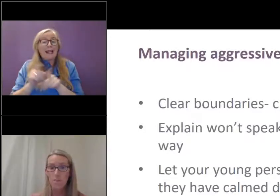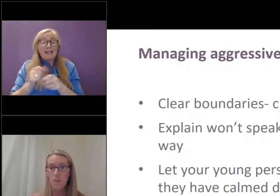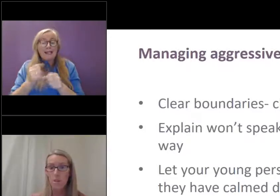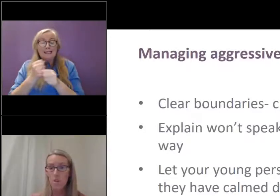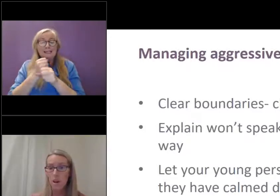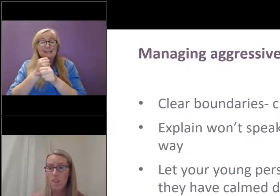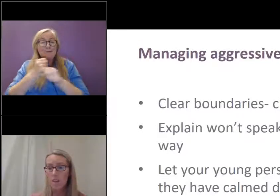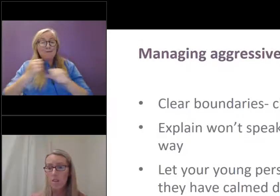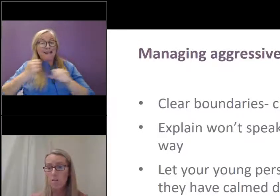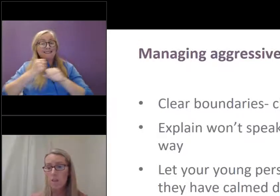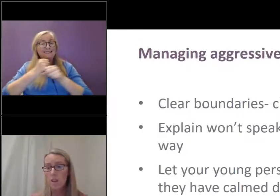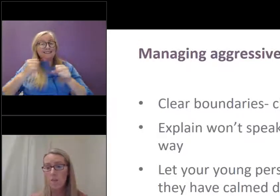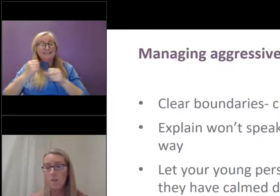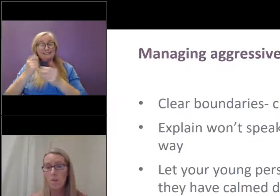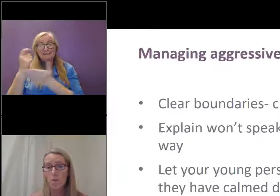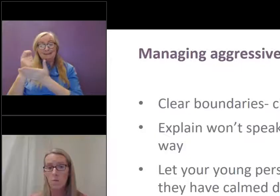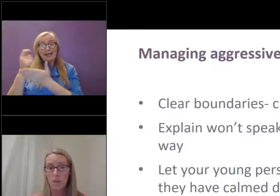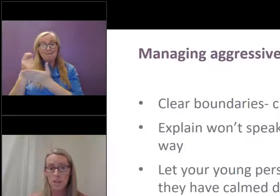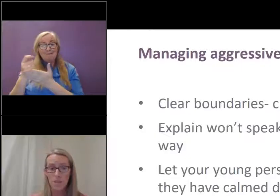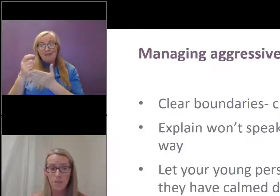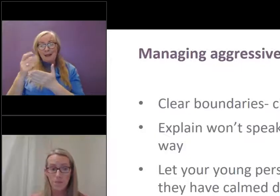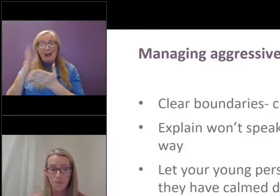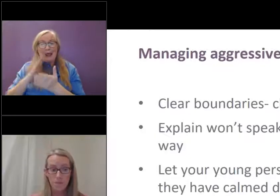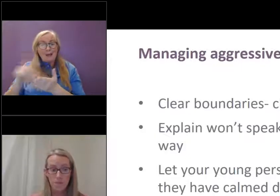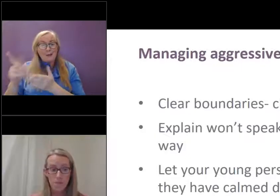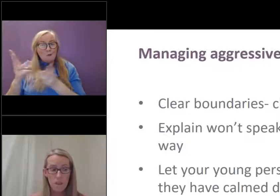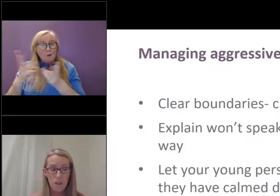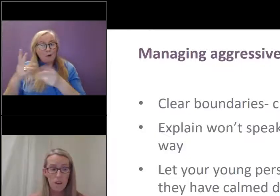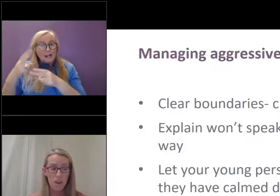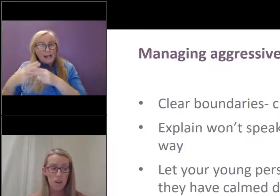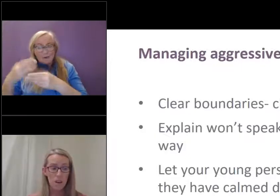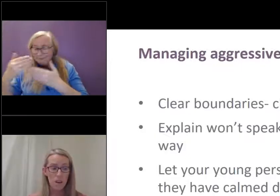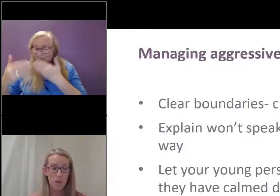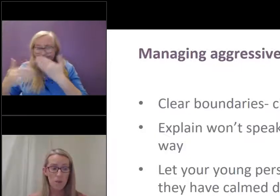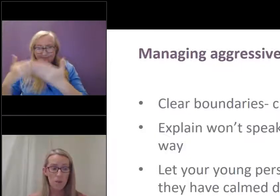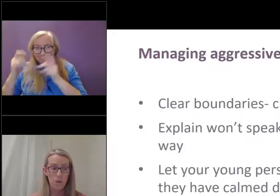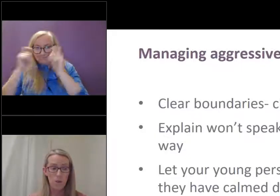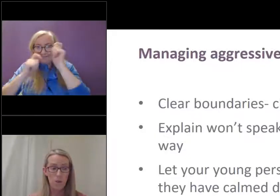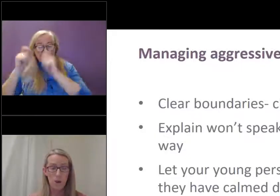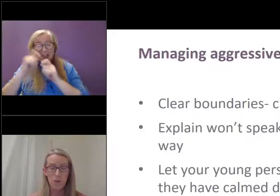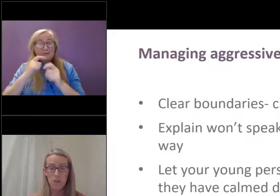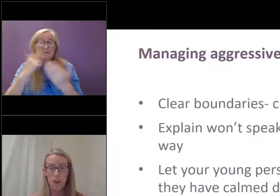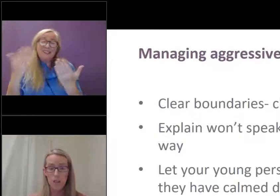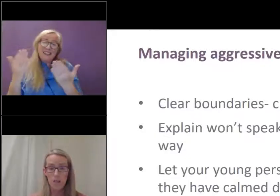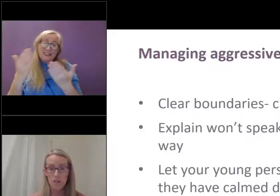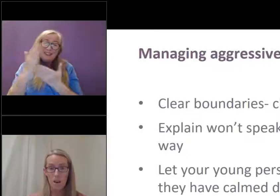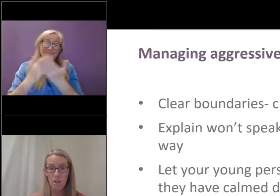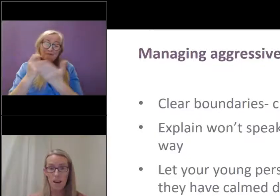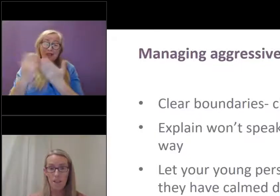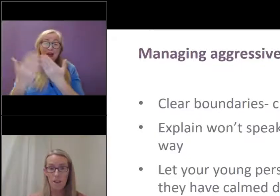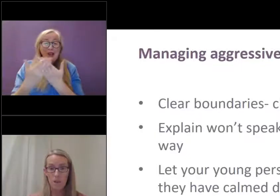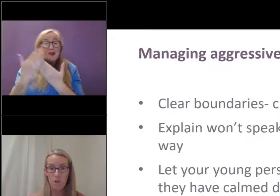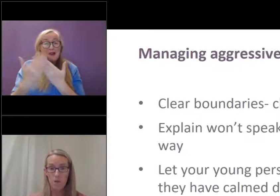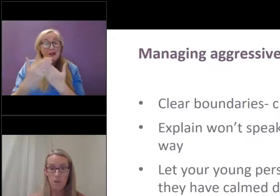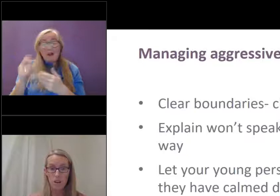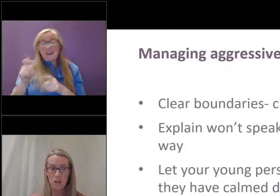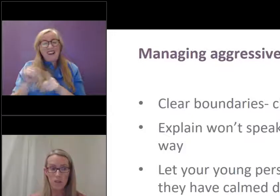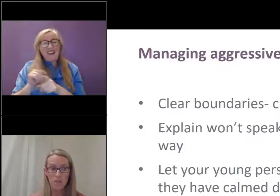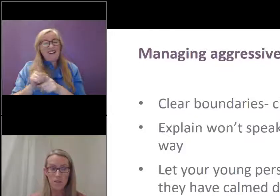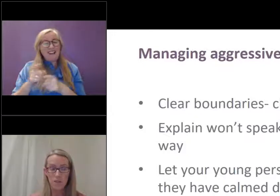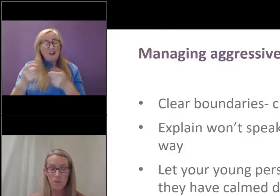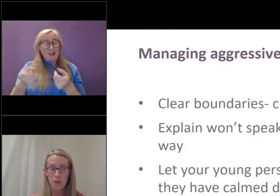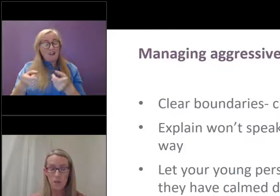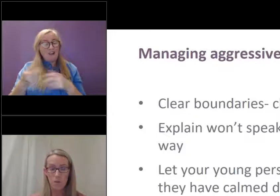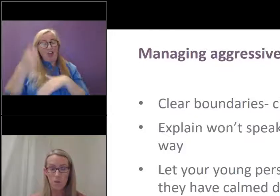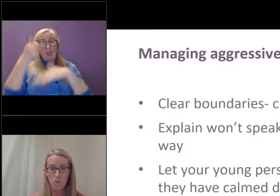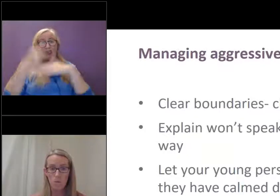So I think sometimes with a young person, you know, you're not trying to be authoritarian or kind